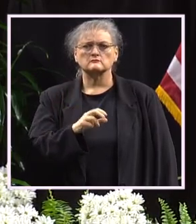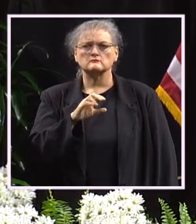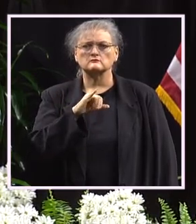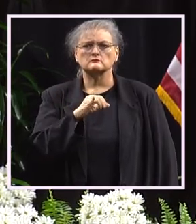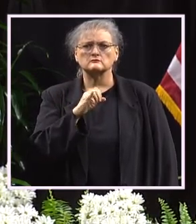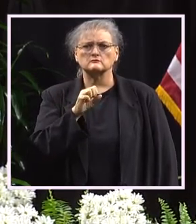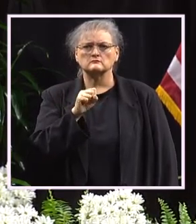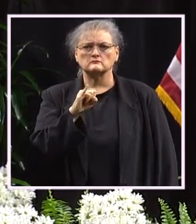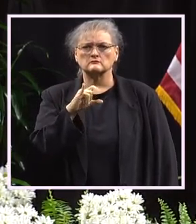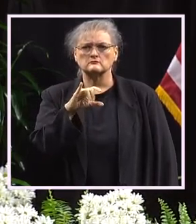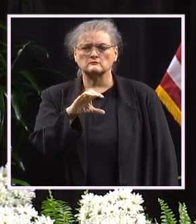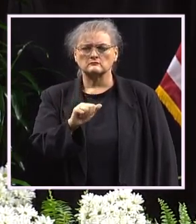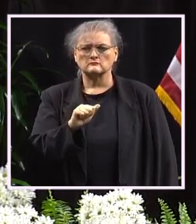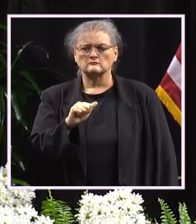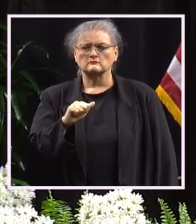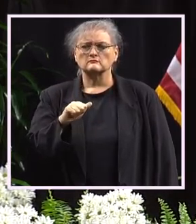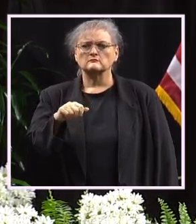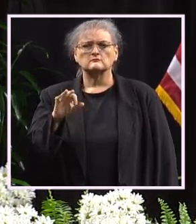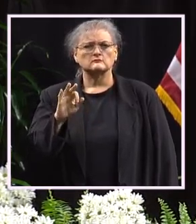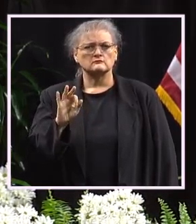Jessica Kaylee Brett.